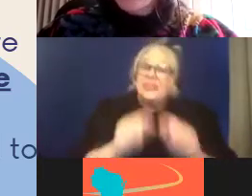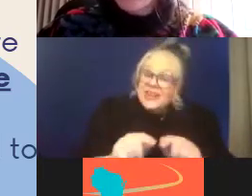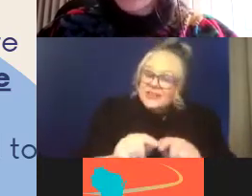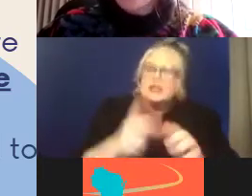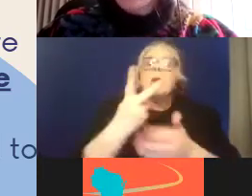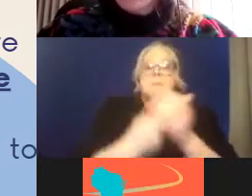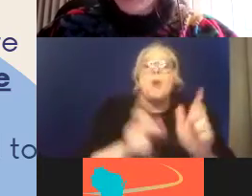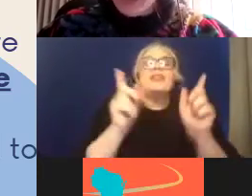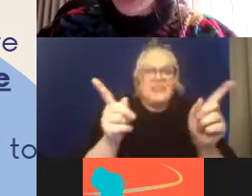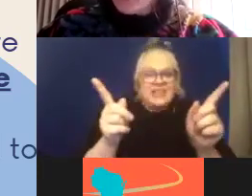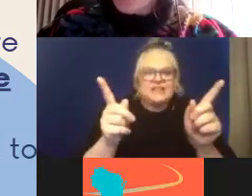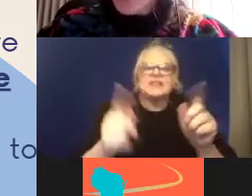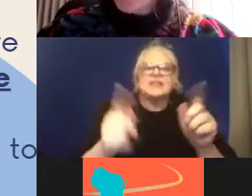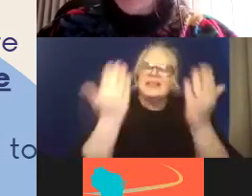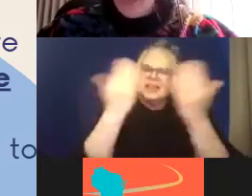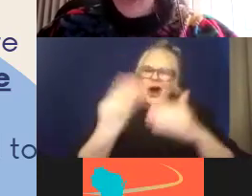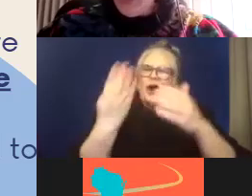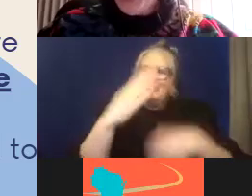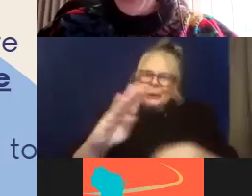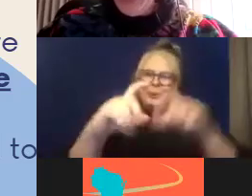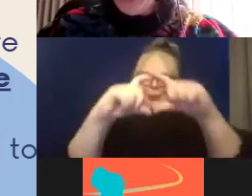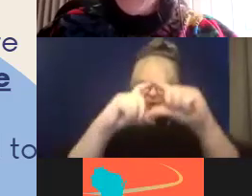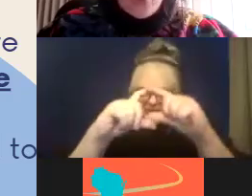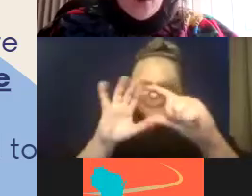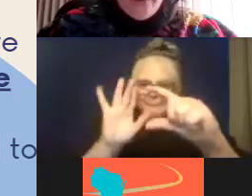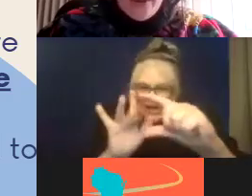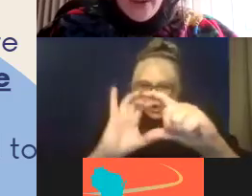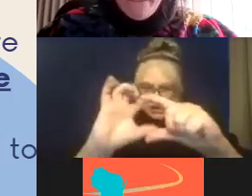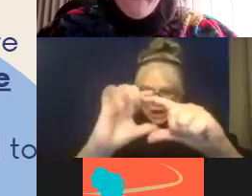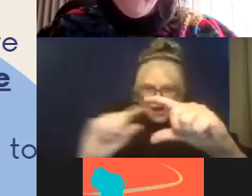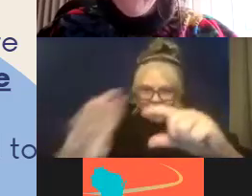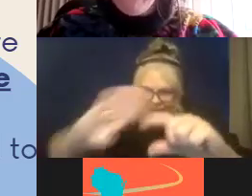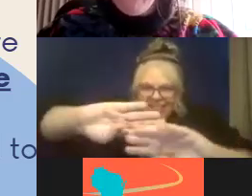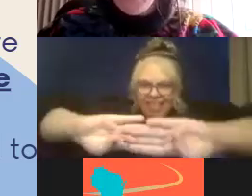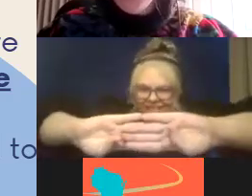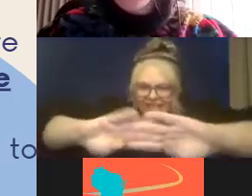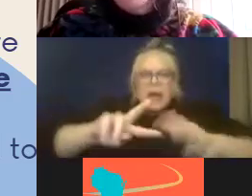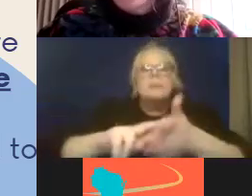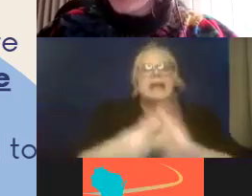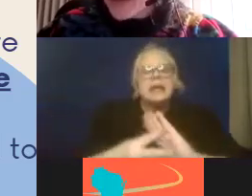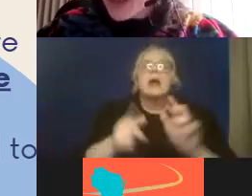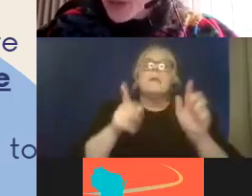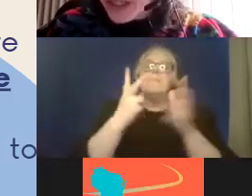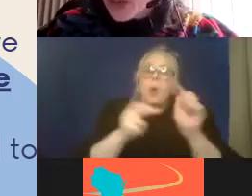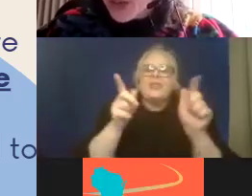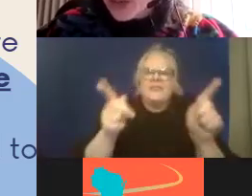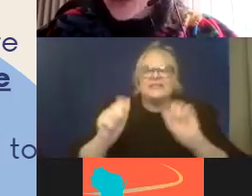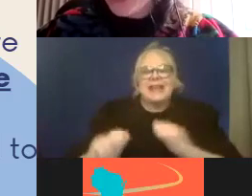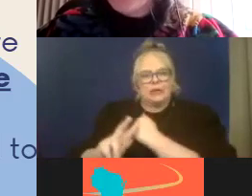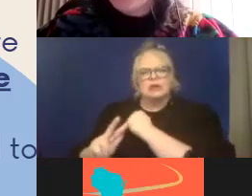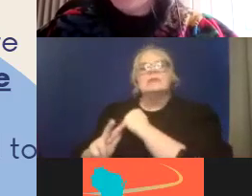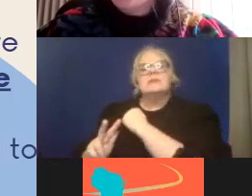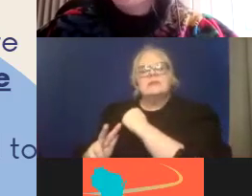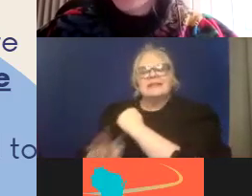let's talk through the differences and why one or both of these might not work for everyone. The big difference between these